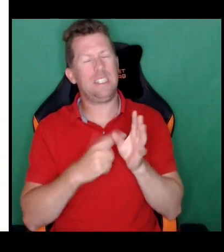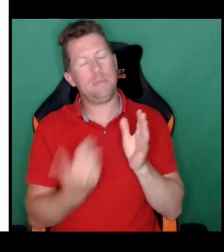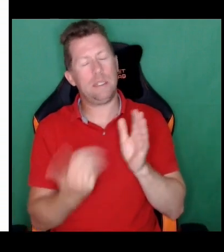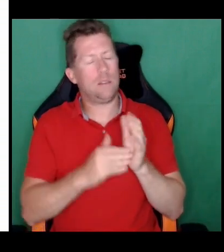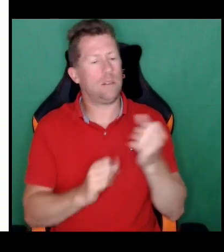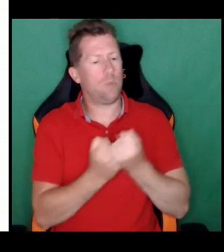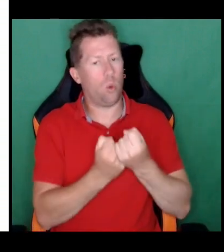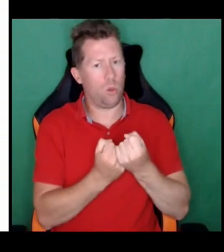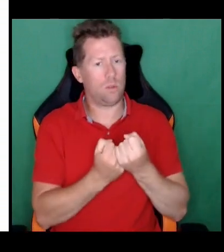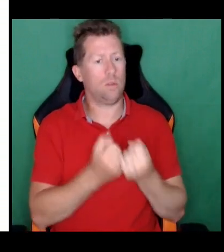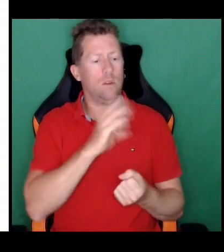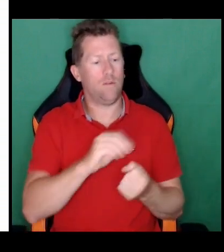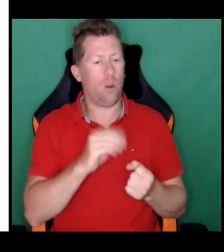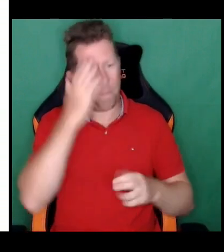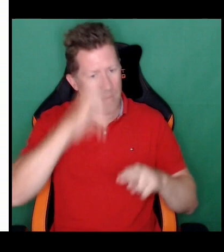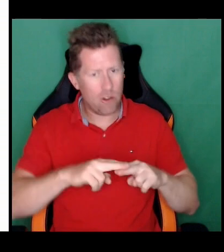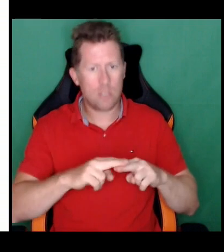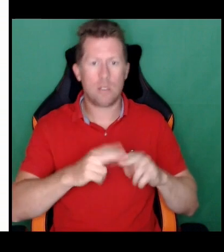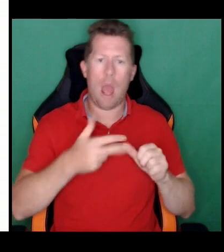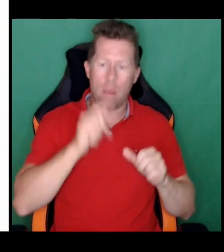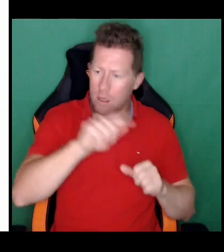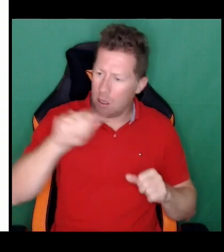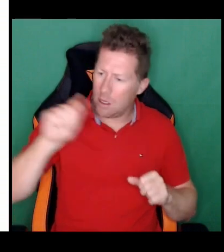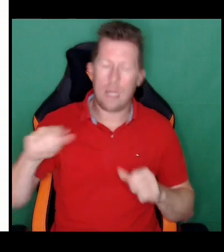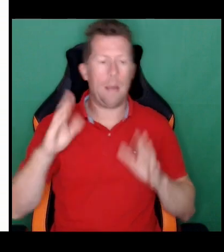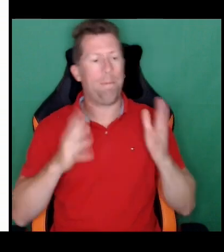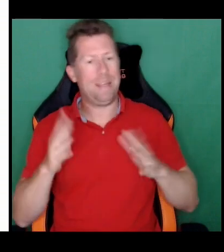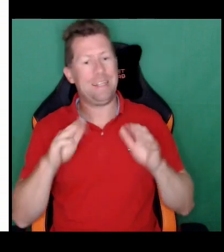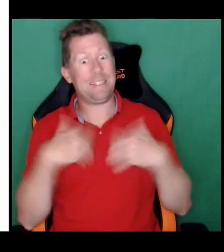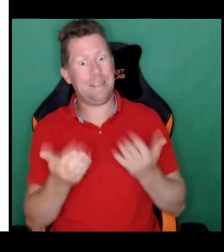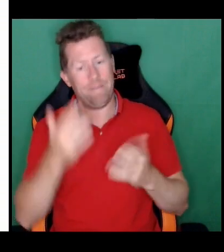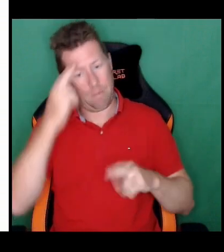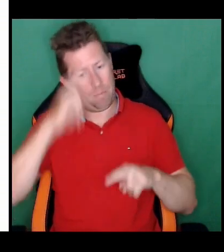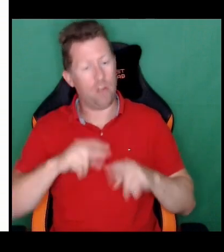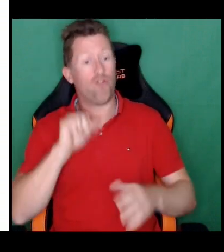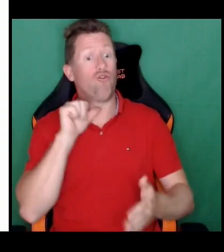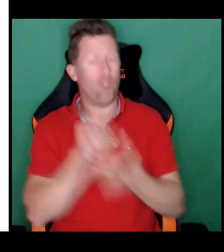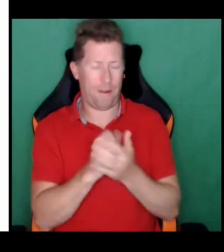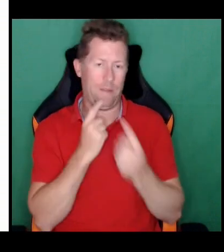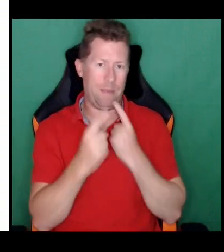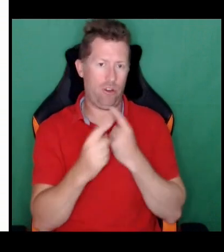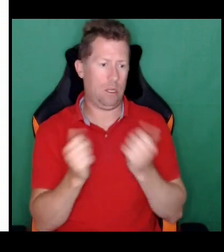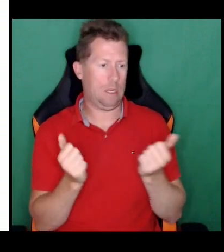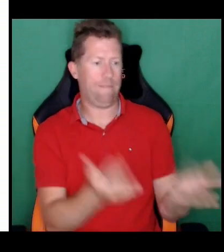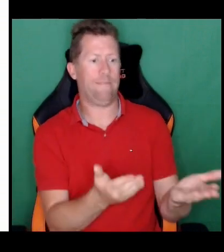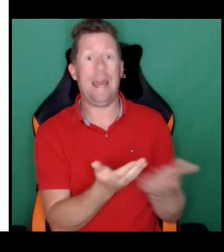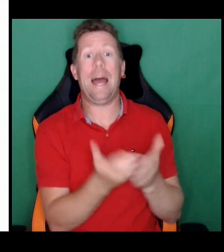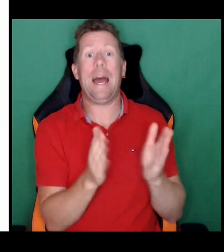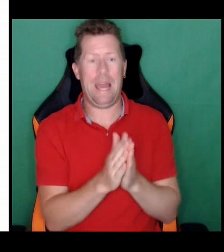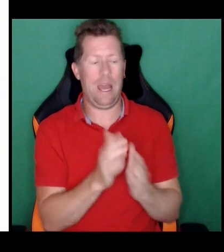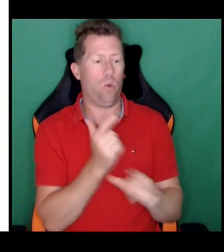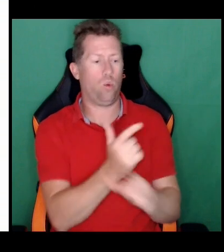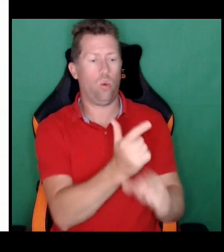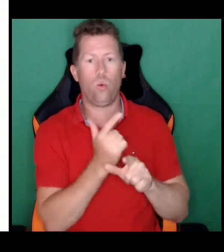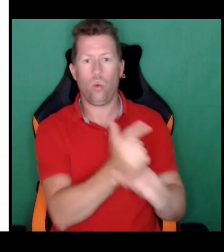encouraging parents to and arming parents with the right and helpful information how to have conversations with their teenagers